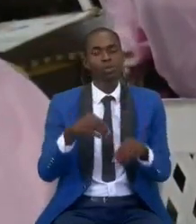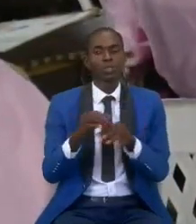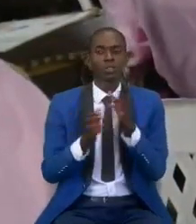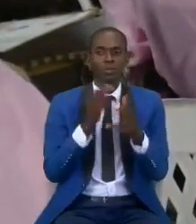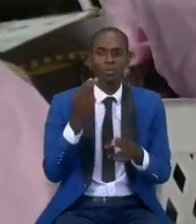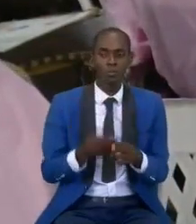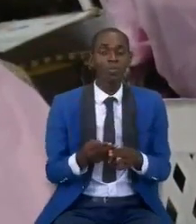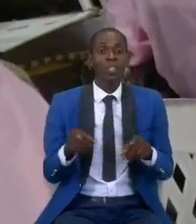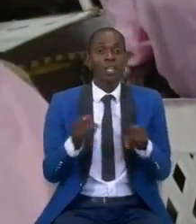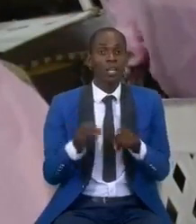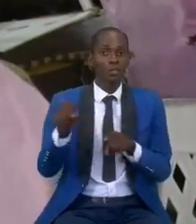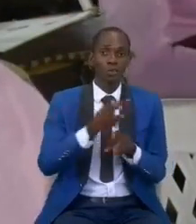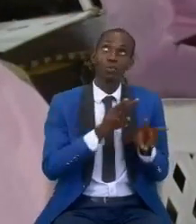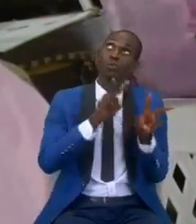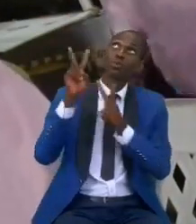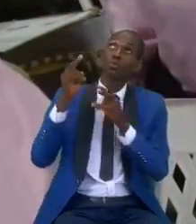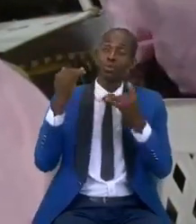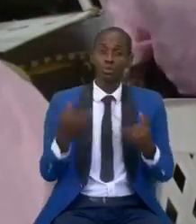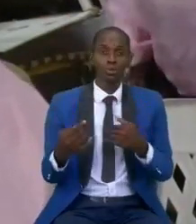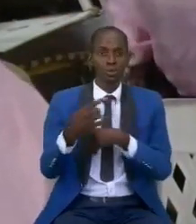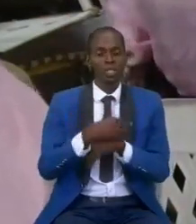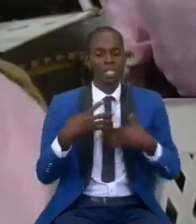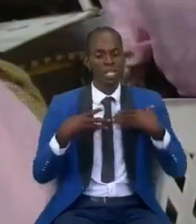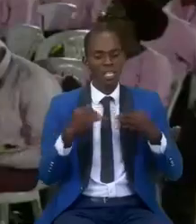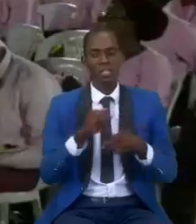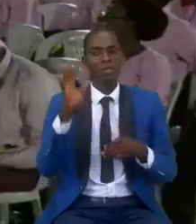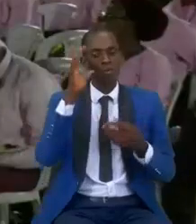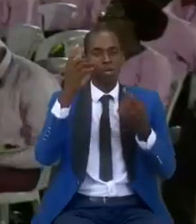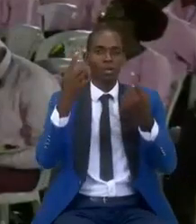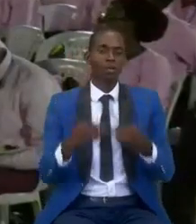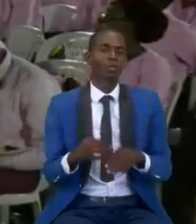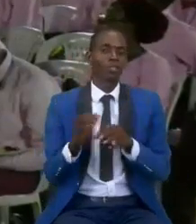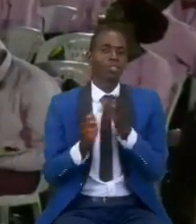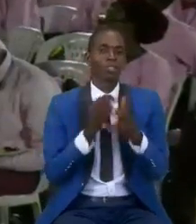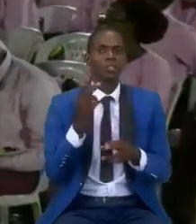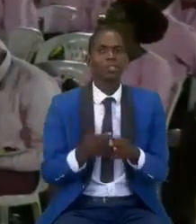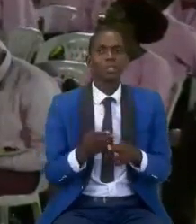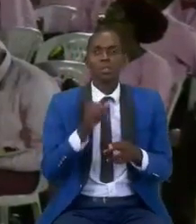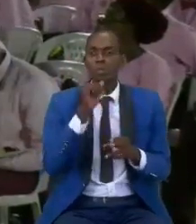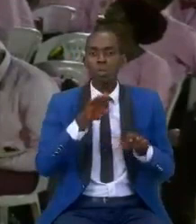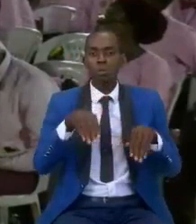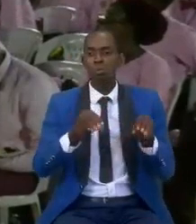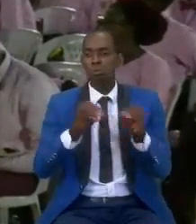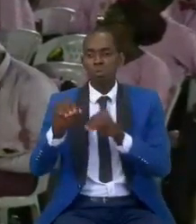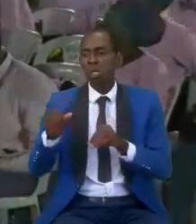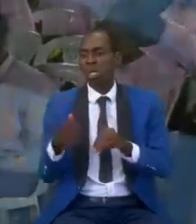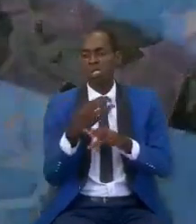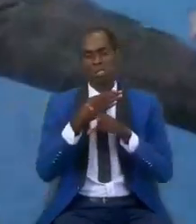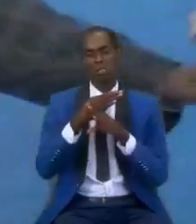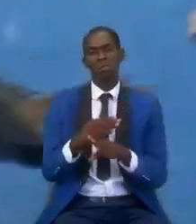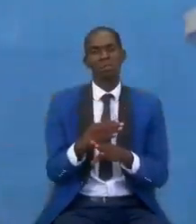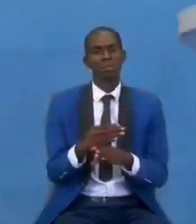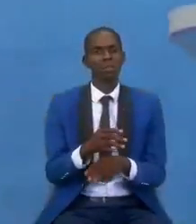there as to maybe, you know, if you have been going to this particular church, if you wash with